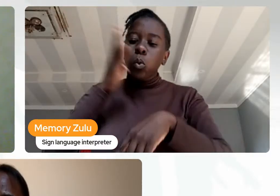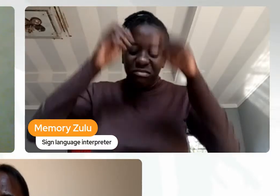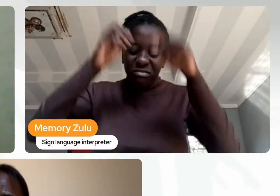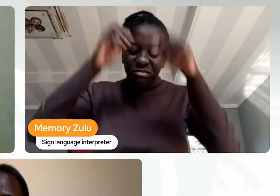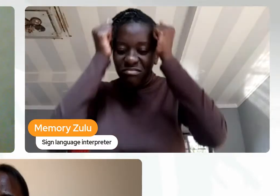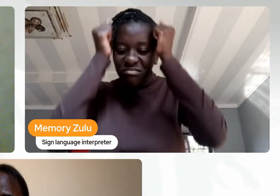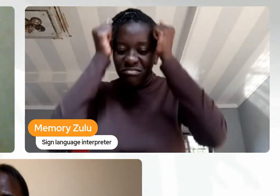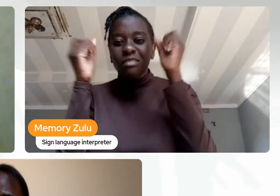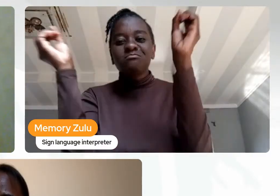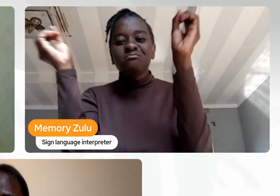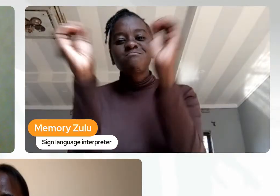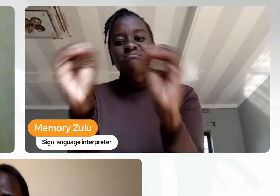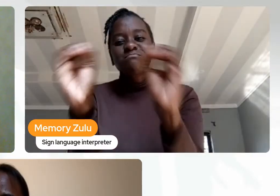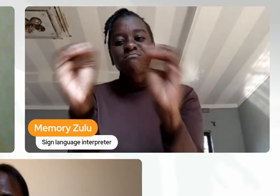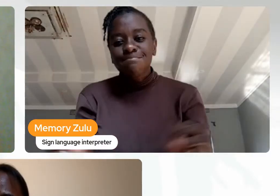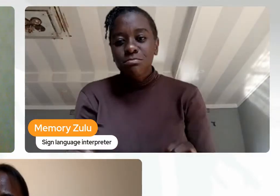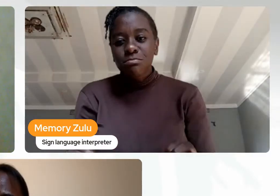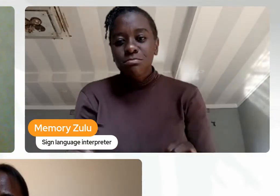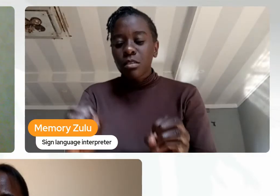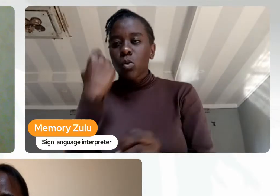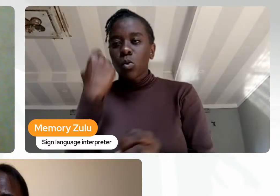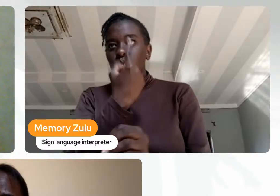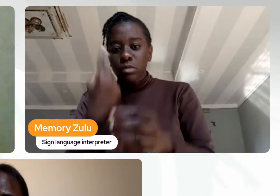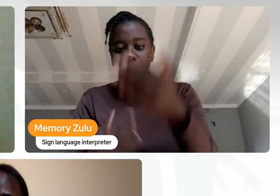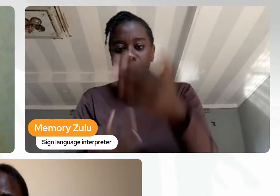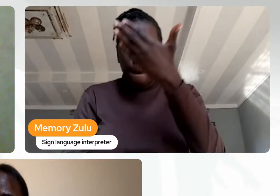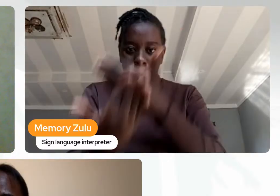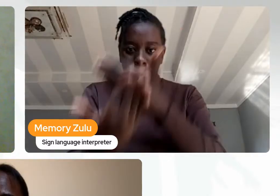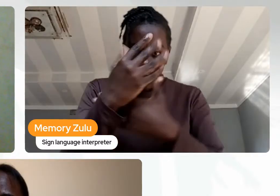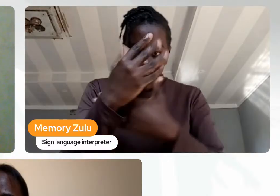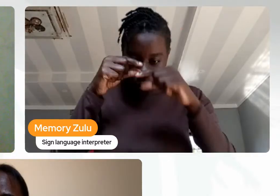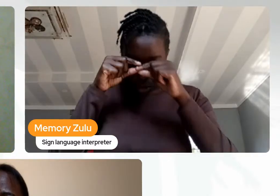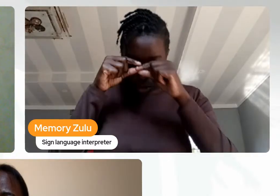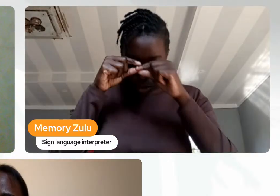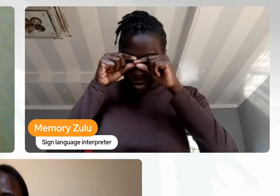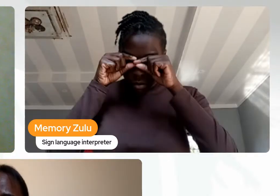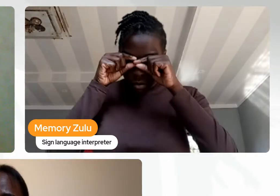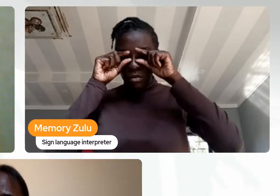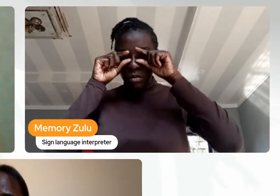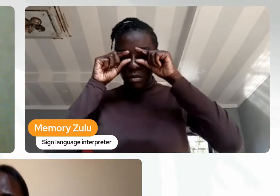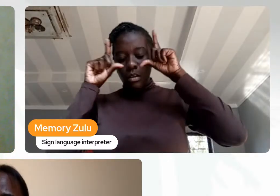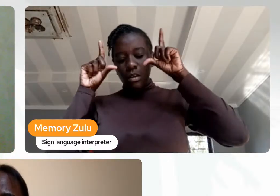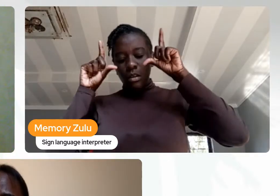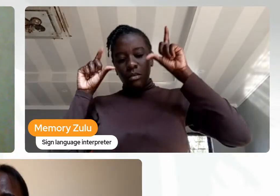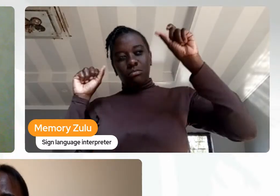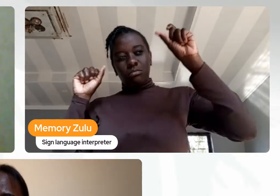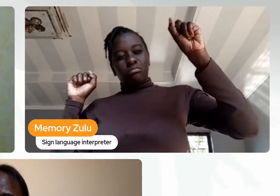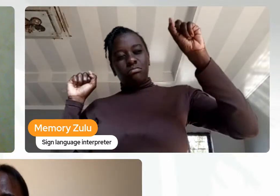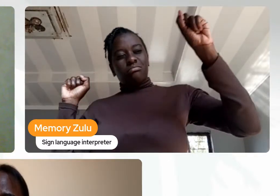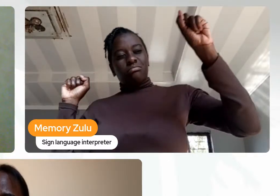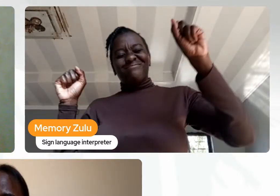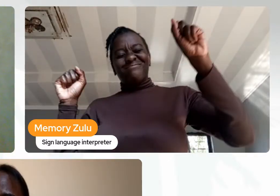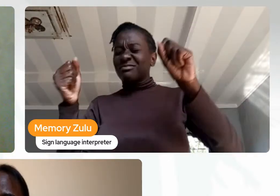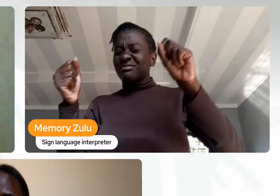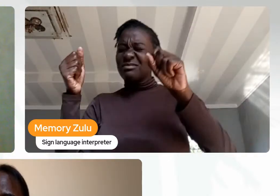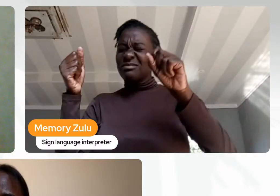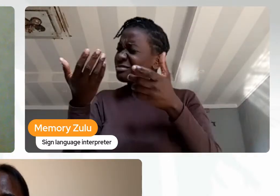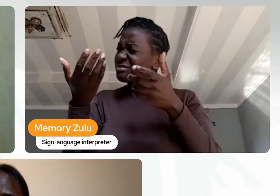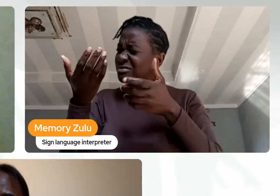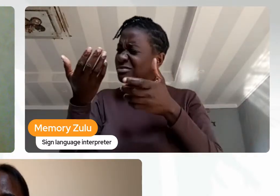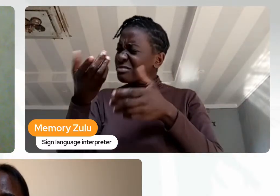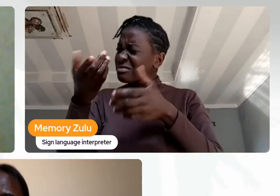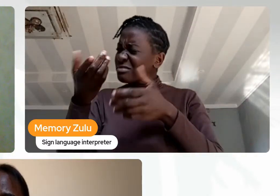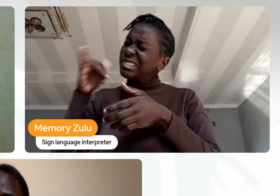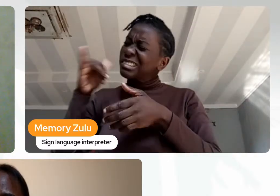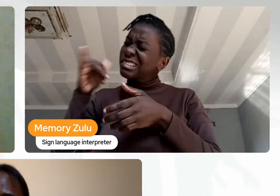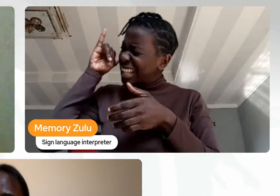limited knowledge when it comes to sexual education. And of course, there is also misinformation from peers or